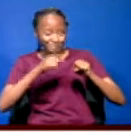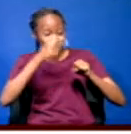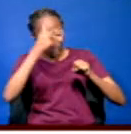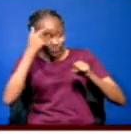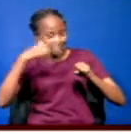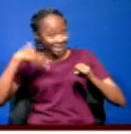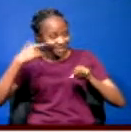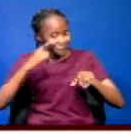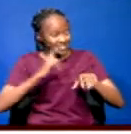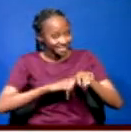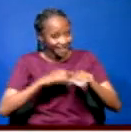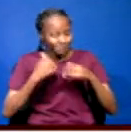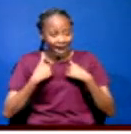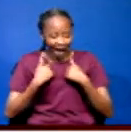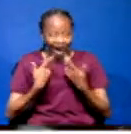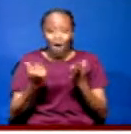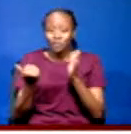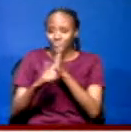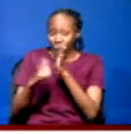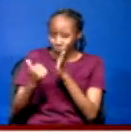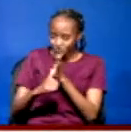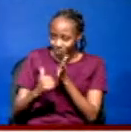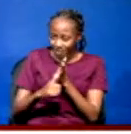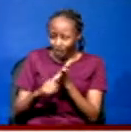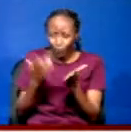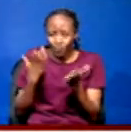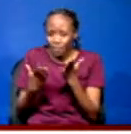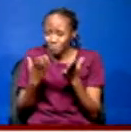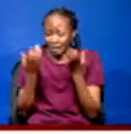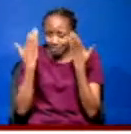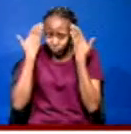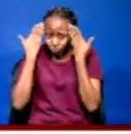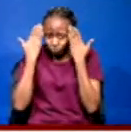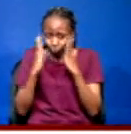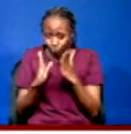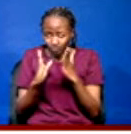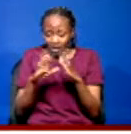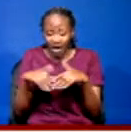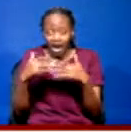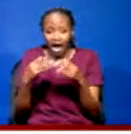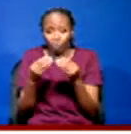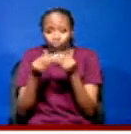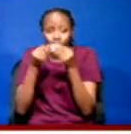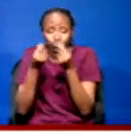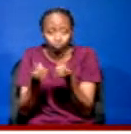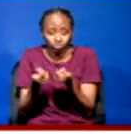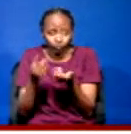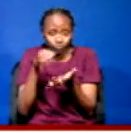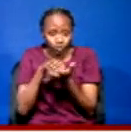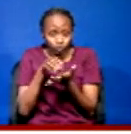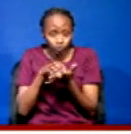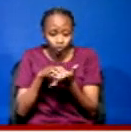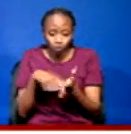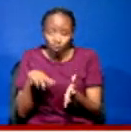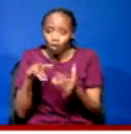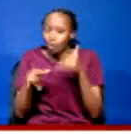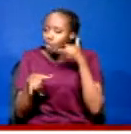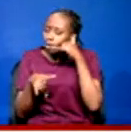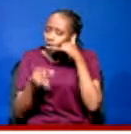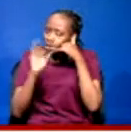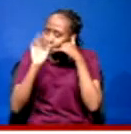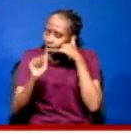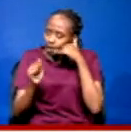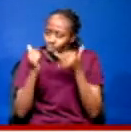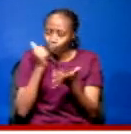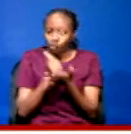a crisis, every time I didn't quite understand how we were going to get out of a situation, I would call him and tell him, come to my office.